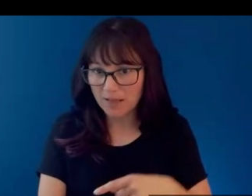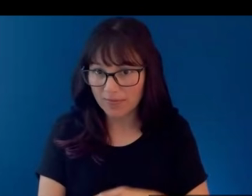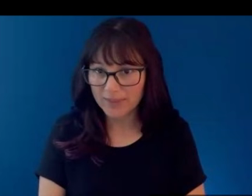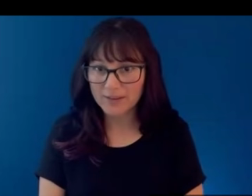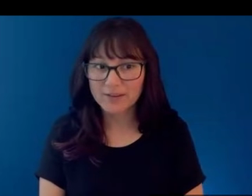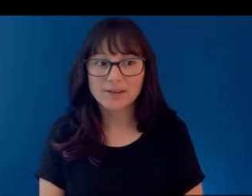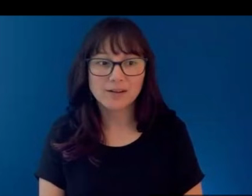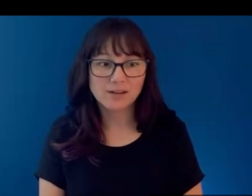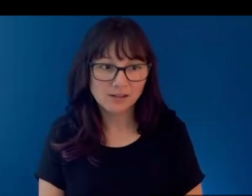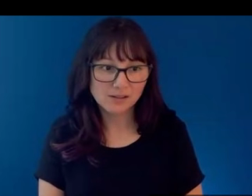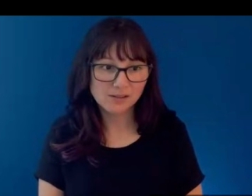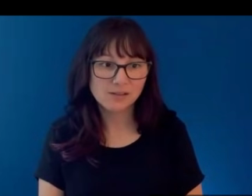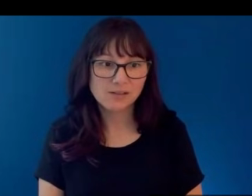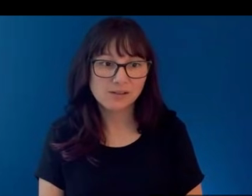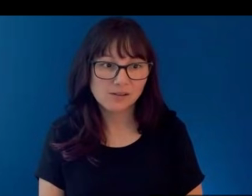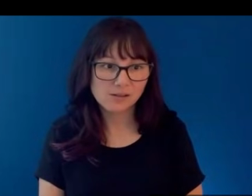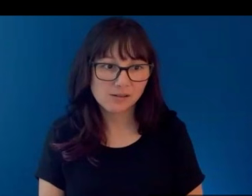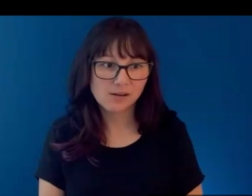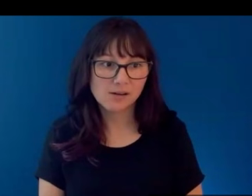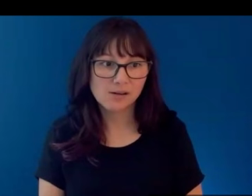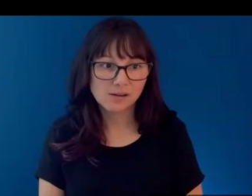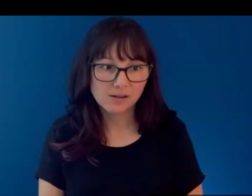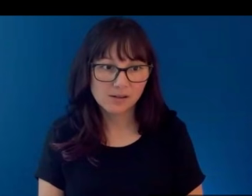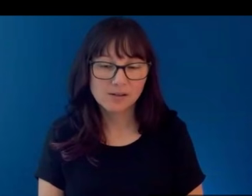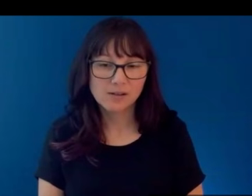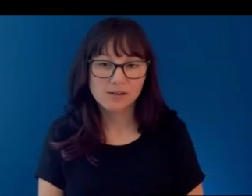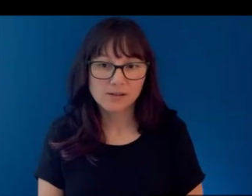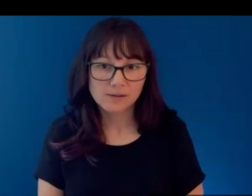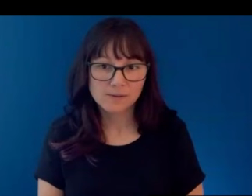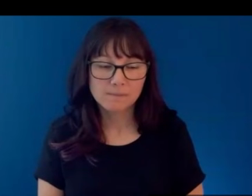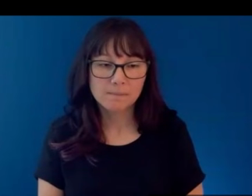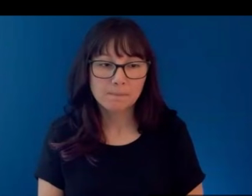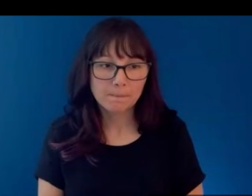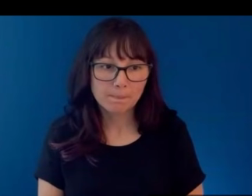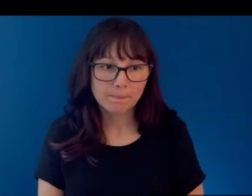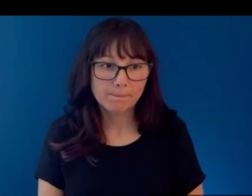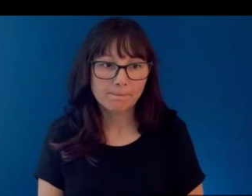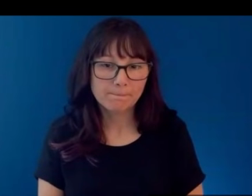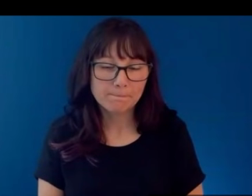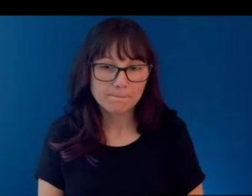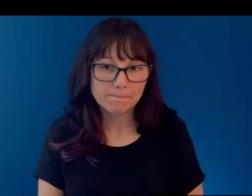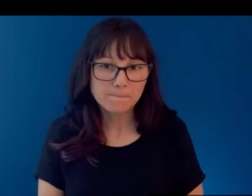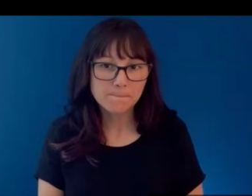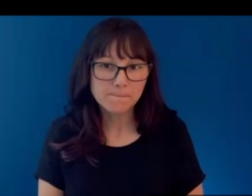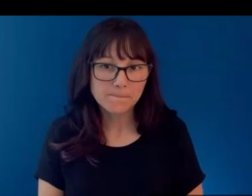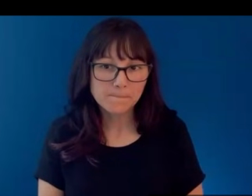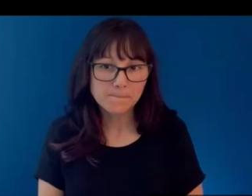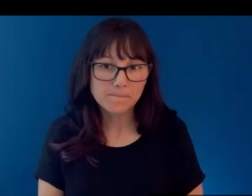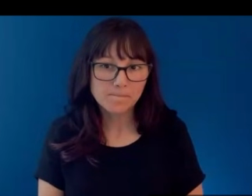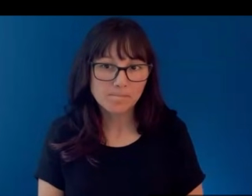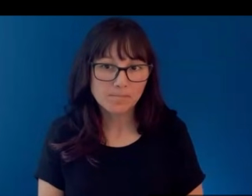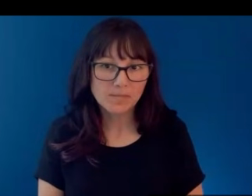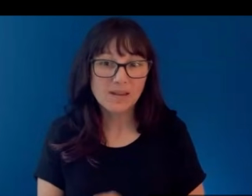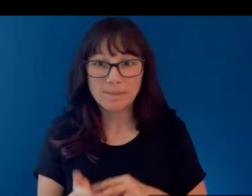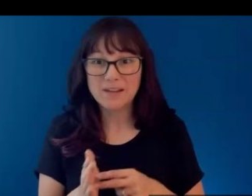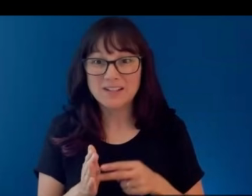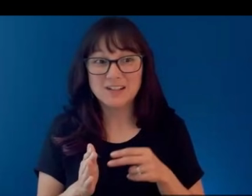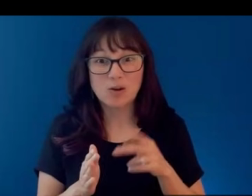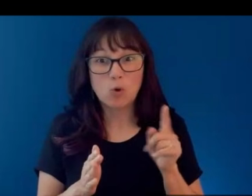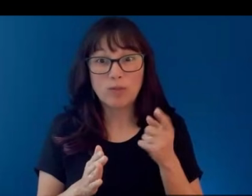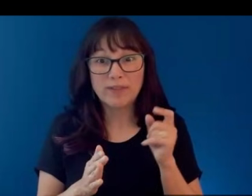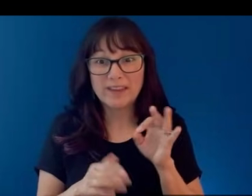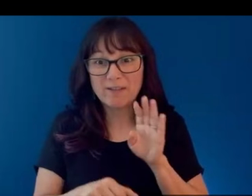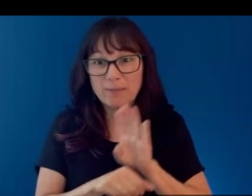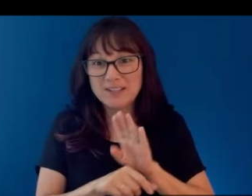Making it an option in our situation only for successful businesses.